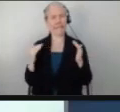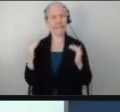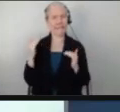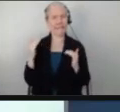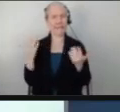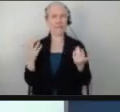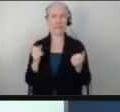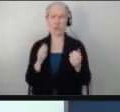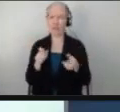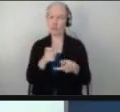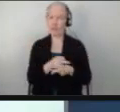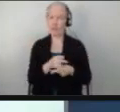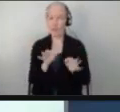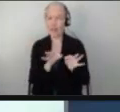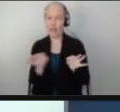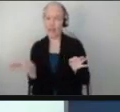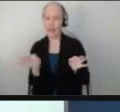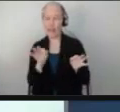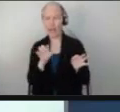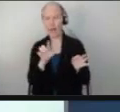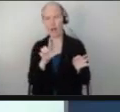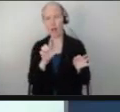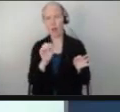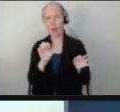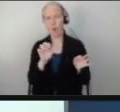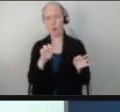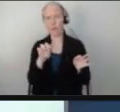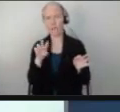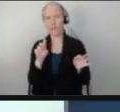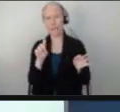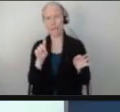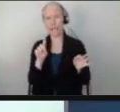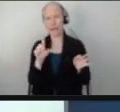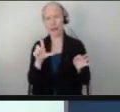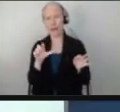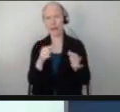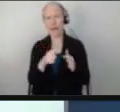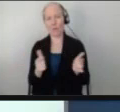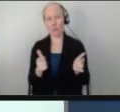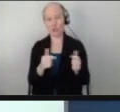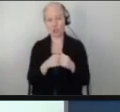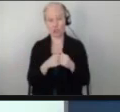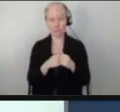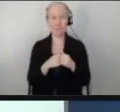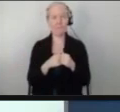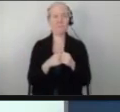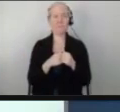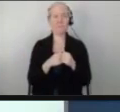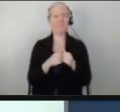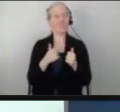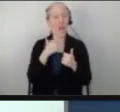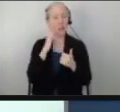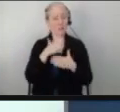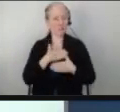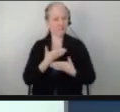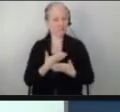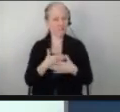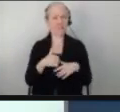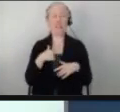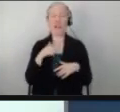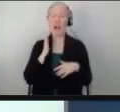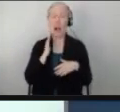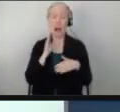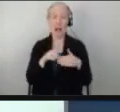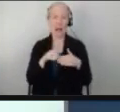mentioned. You know, I will share that I was leading a very large team in the